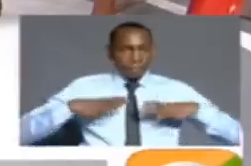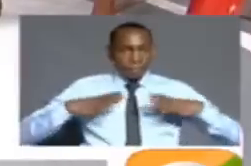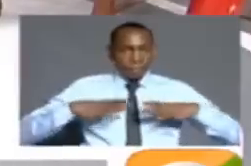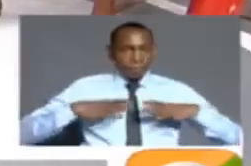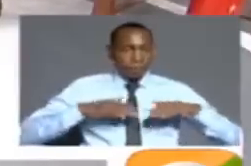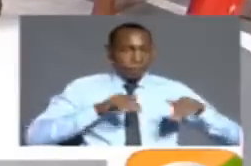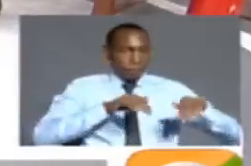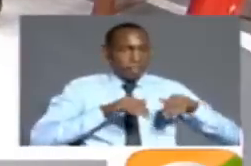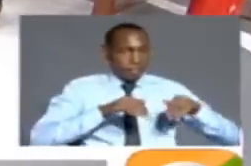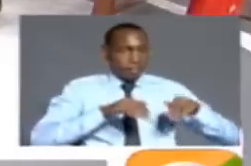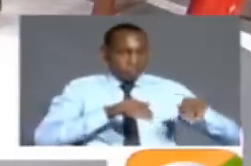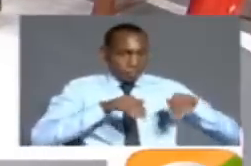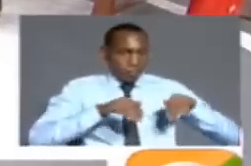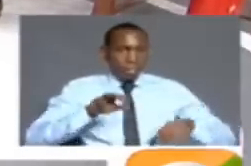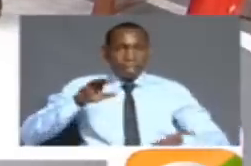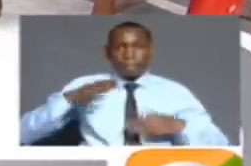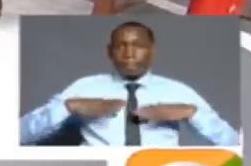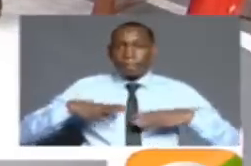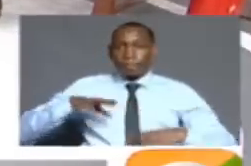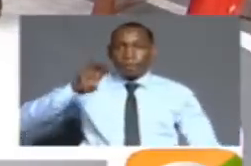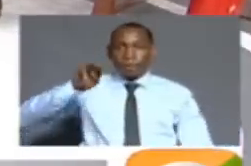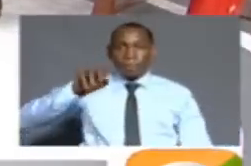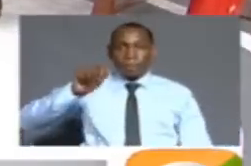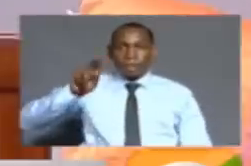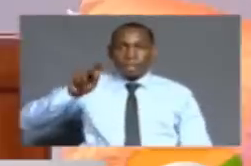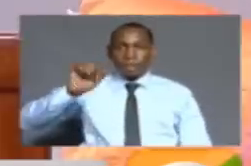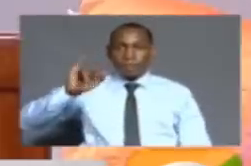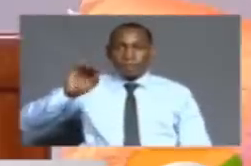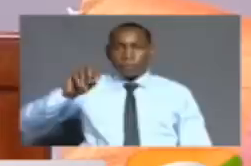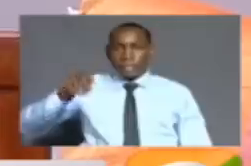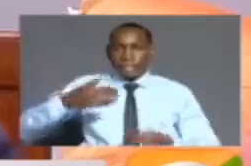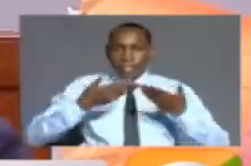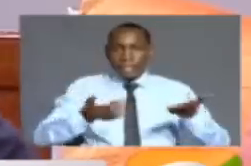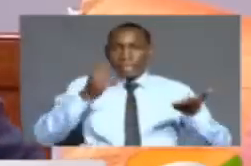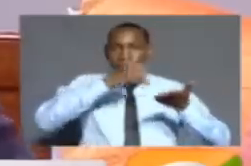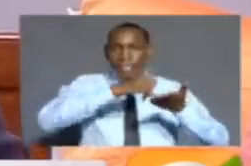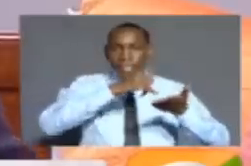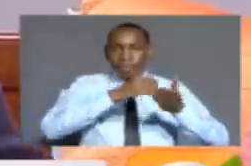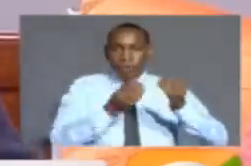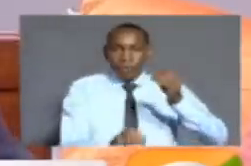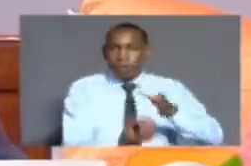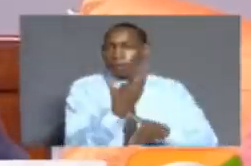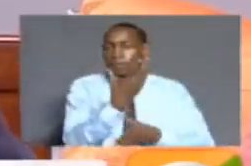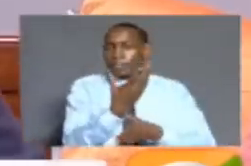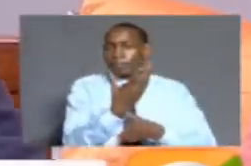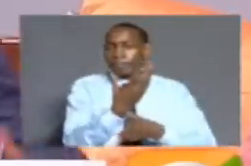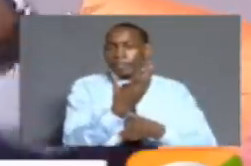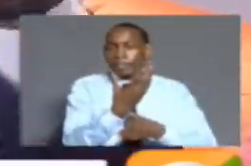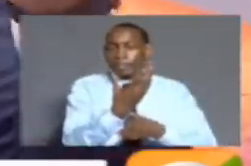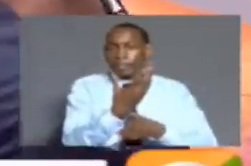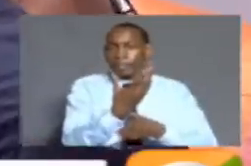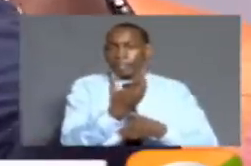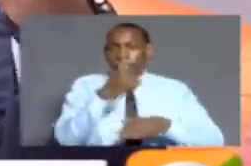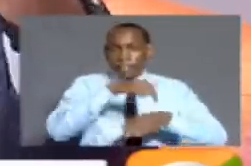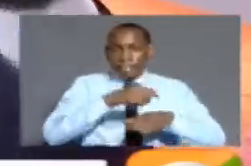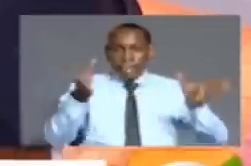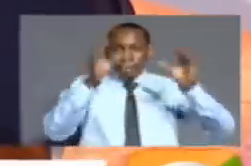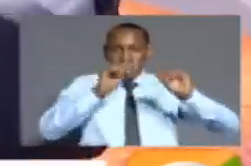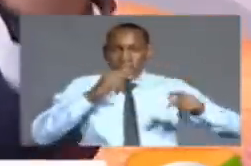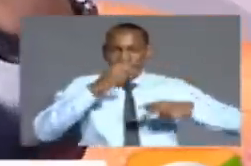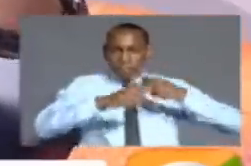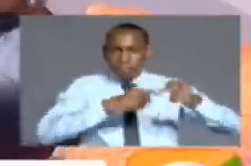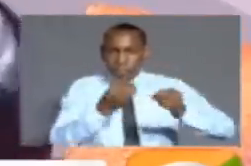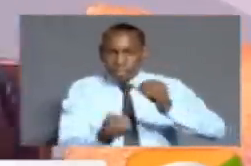listen to this, Jeff. Go on. Okay? Yeah. Are now part and parcel of the formulation. When the budget process